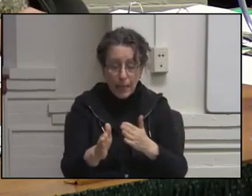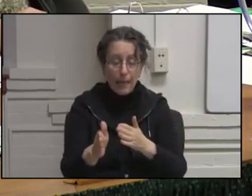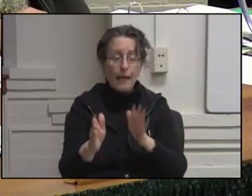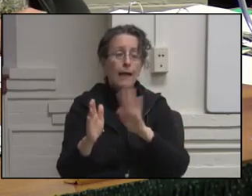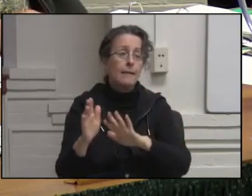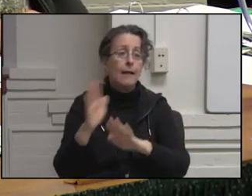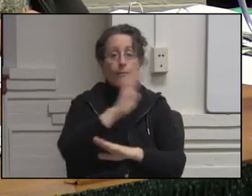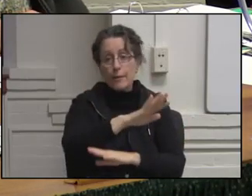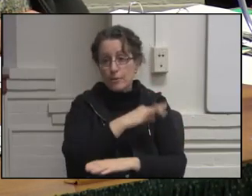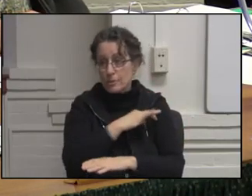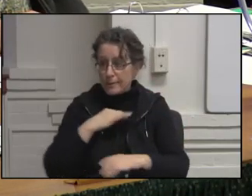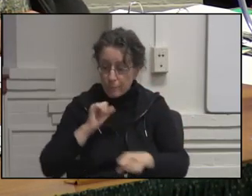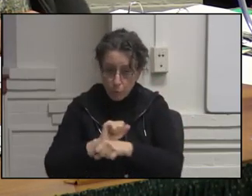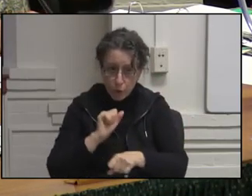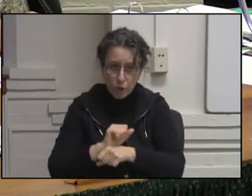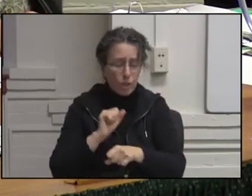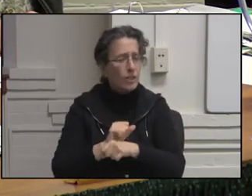department,